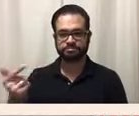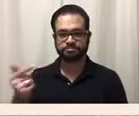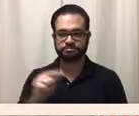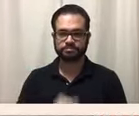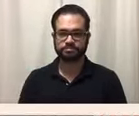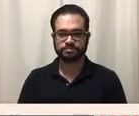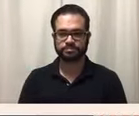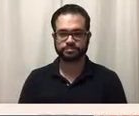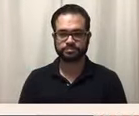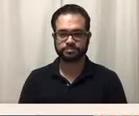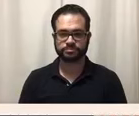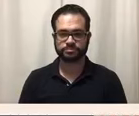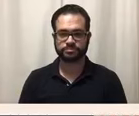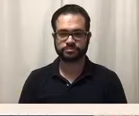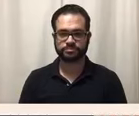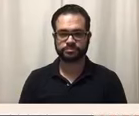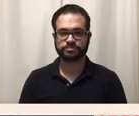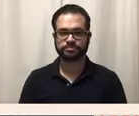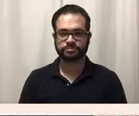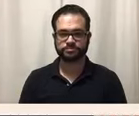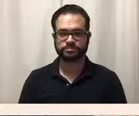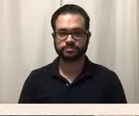it's...